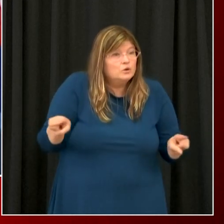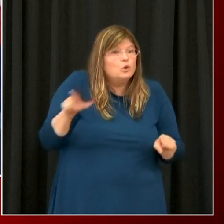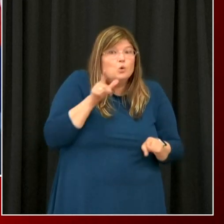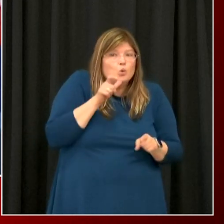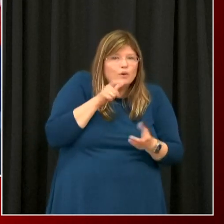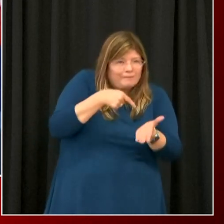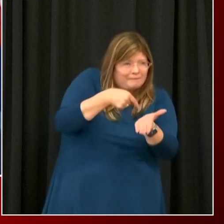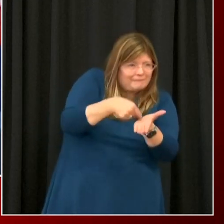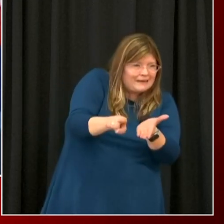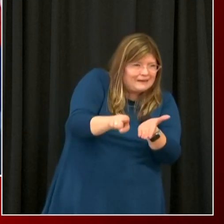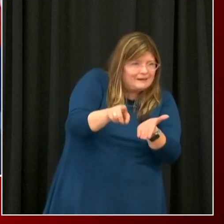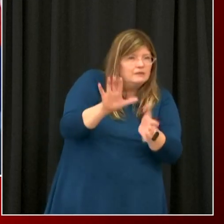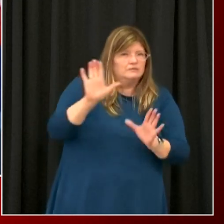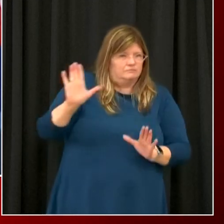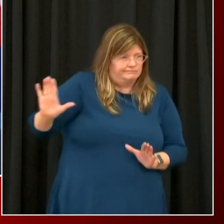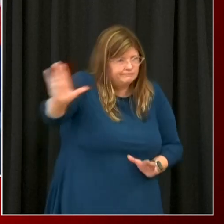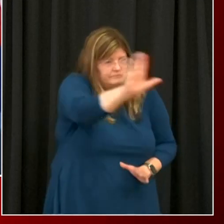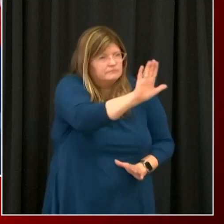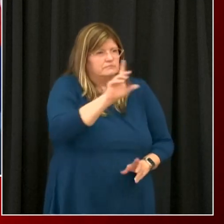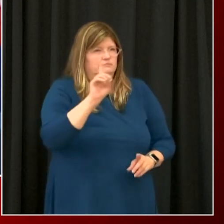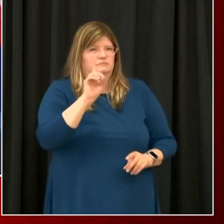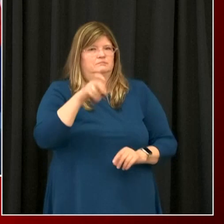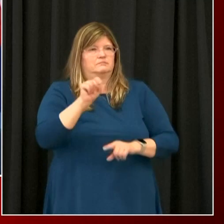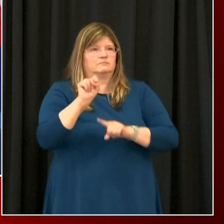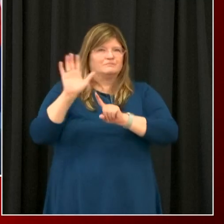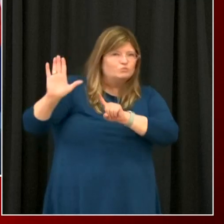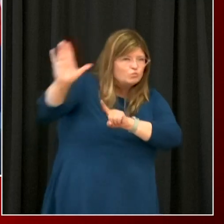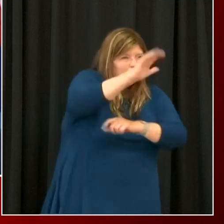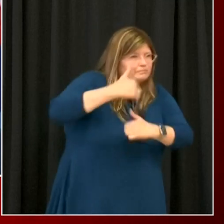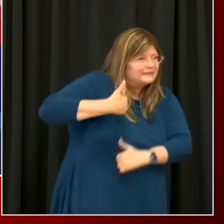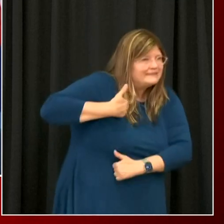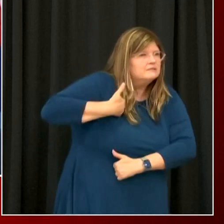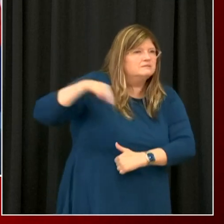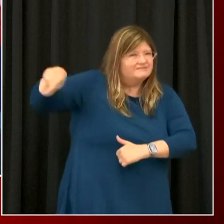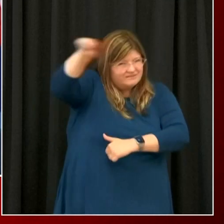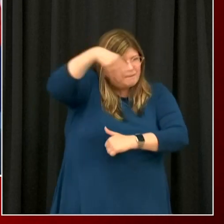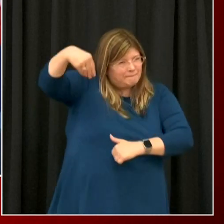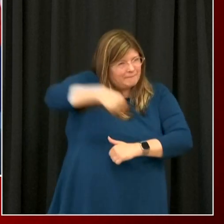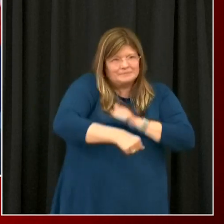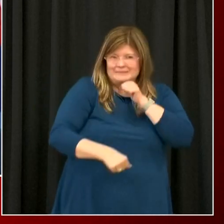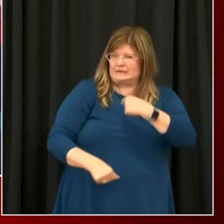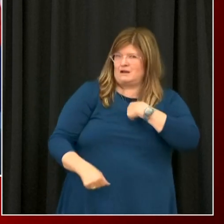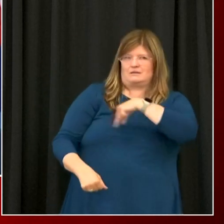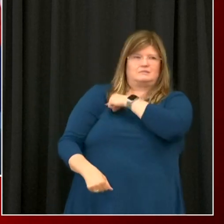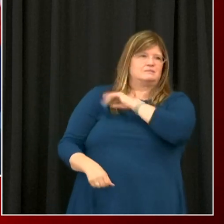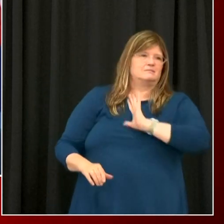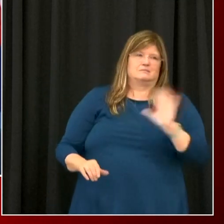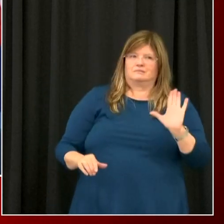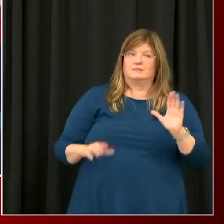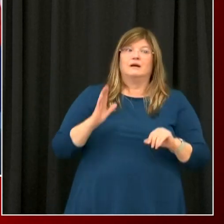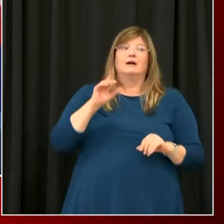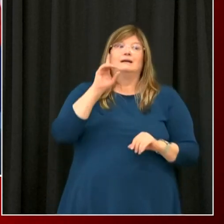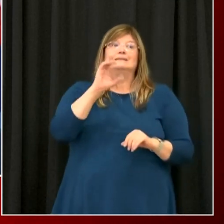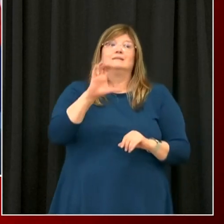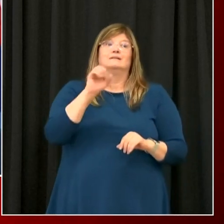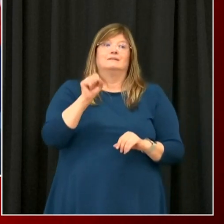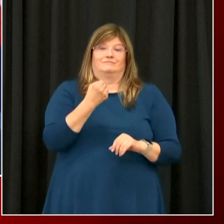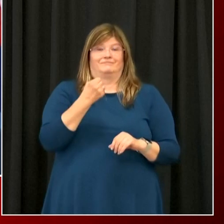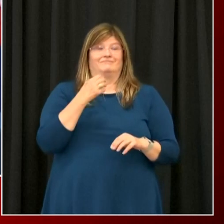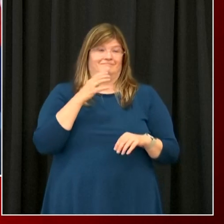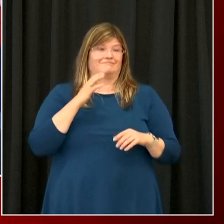the Army. The DC National Guard General Commander, the General in Command, just